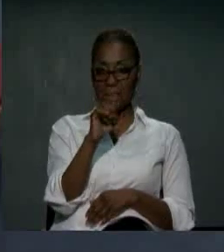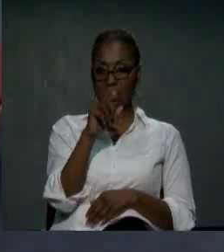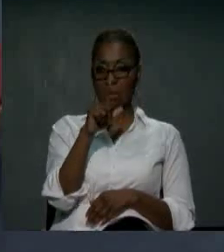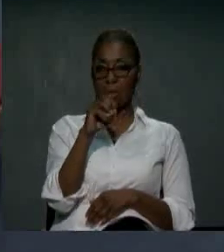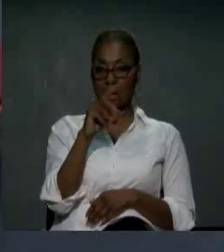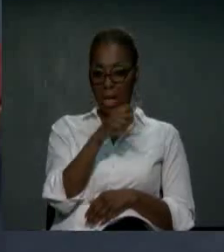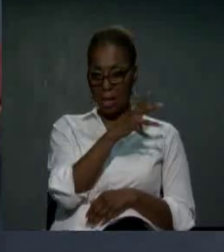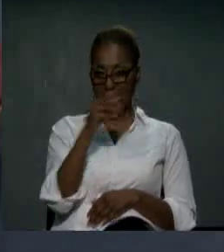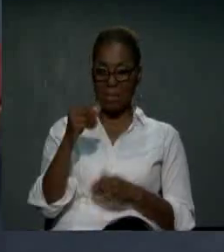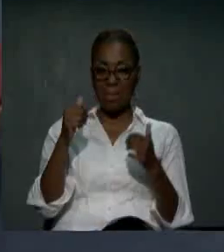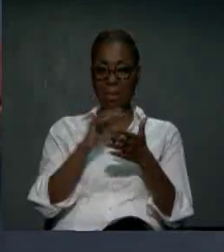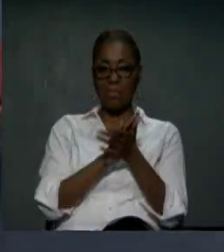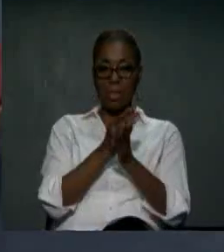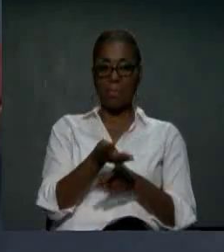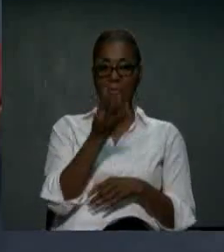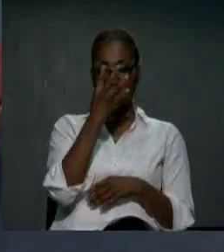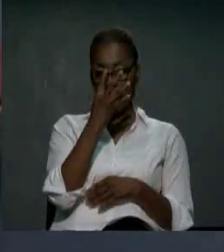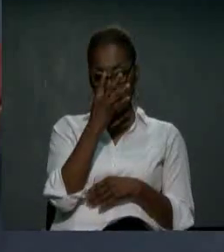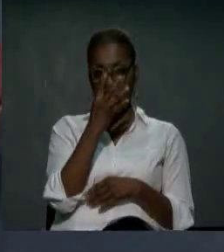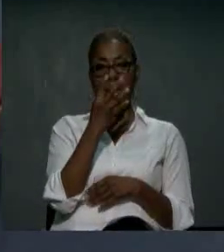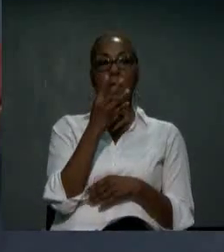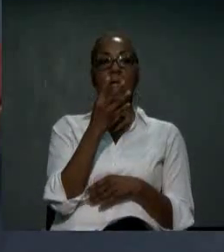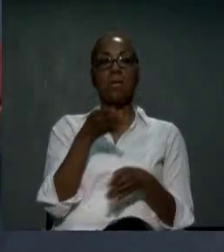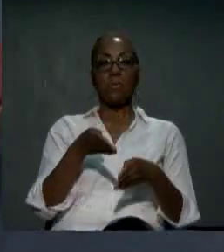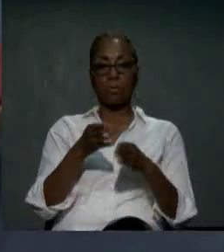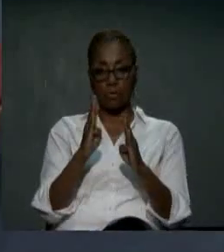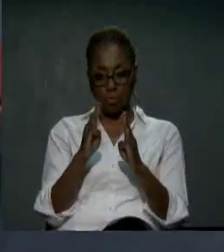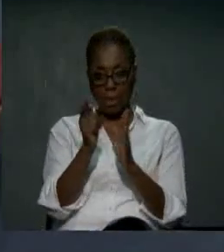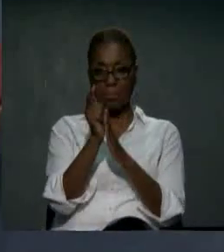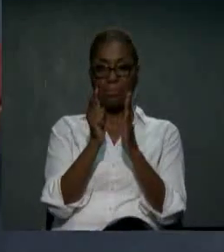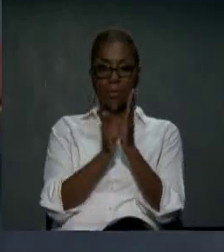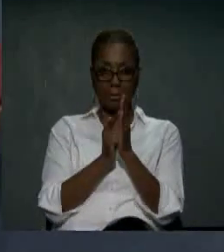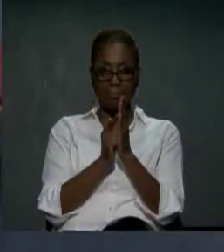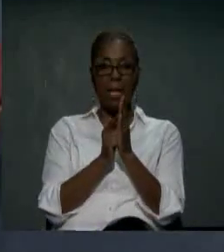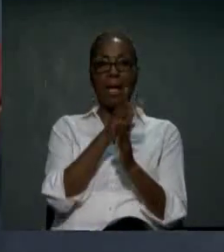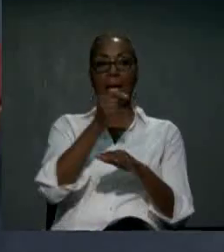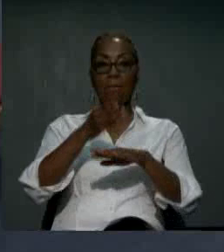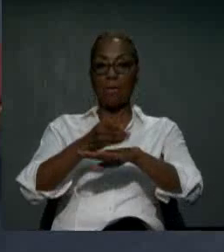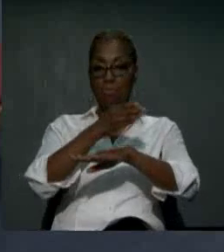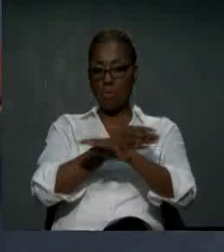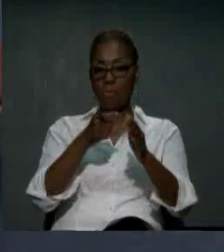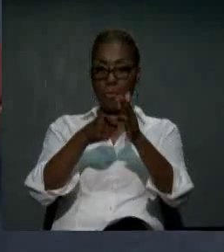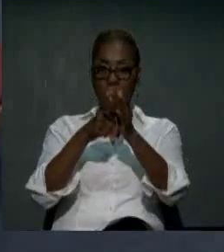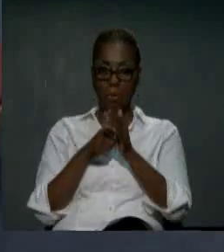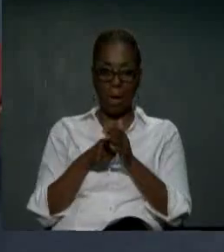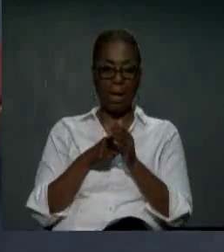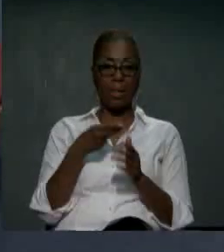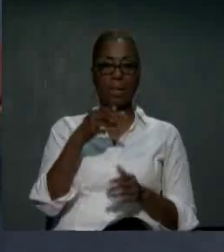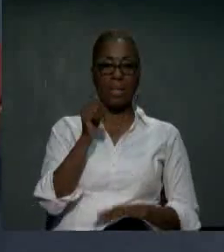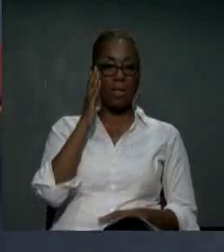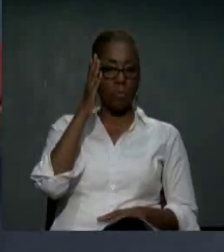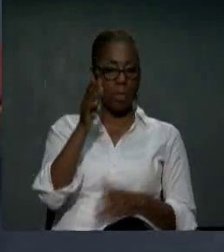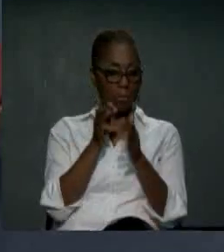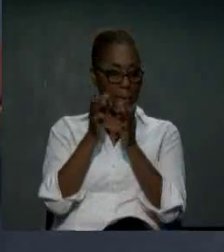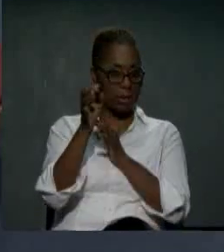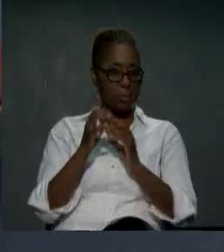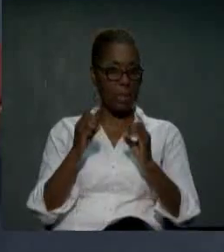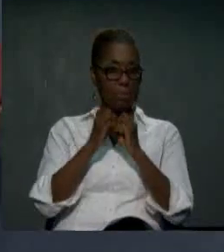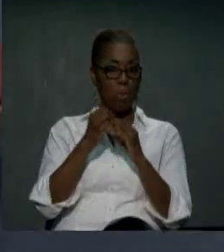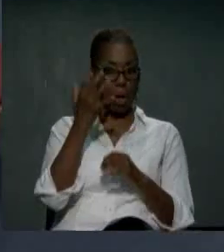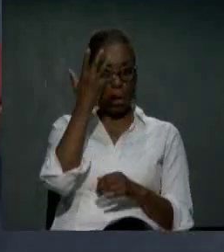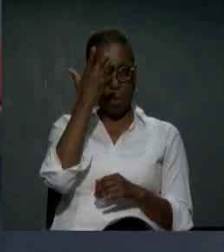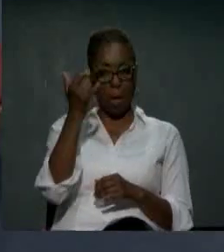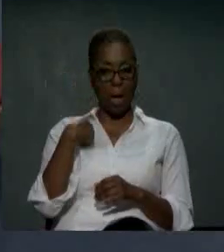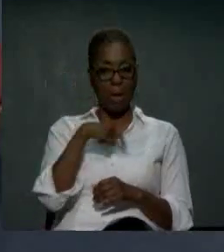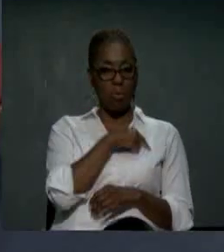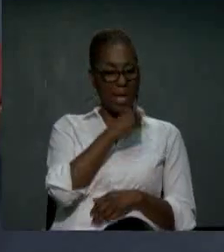be platted into 4 lots, the boundary street ordinance is indeed triggered and the improvements are required. And Mr. Hood's going to come up and give you a little bit more on why